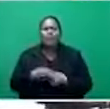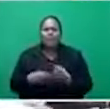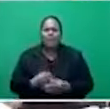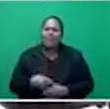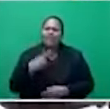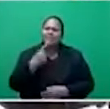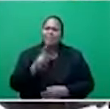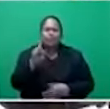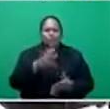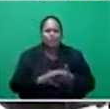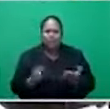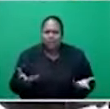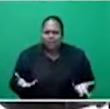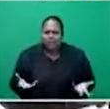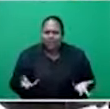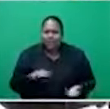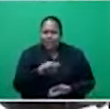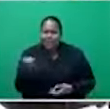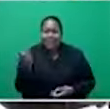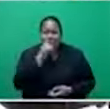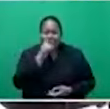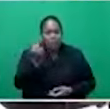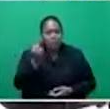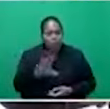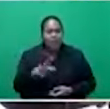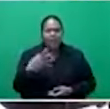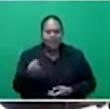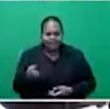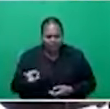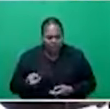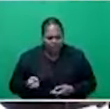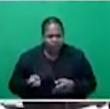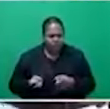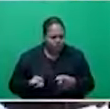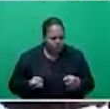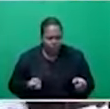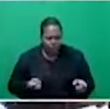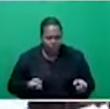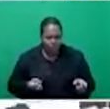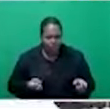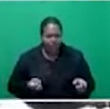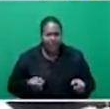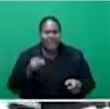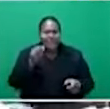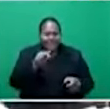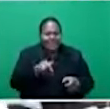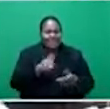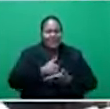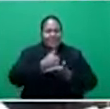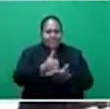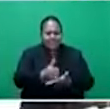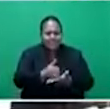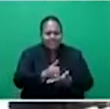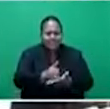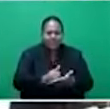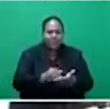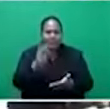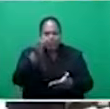only $1. These people already have a source of income. This is just assistance to them to meet the inflation